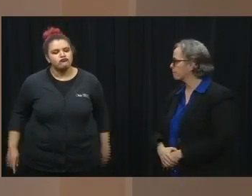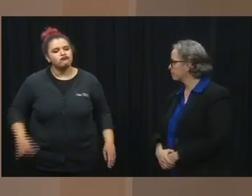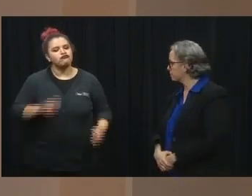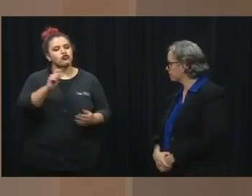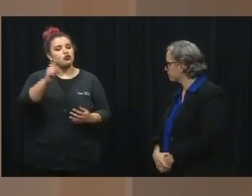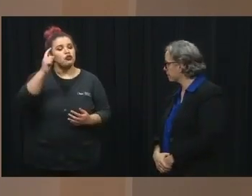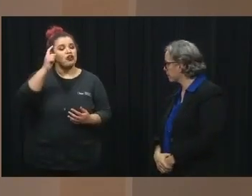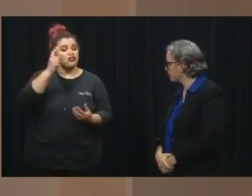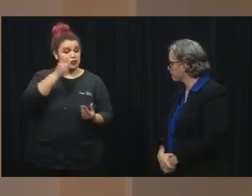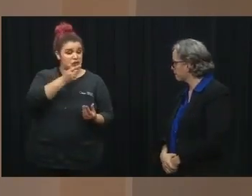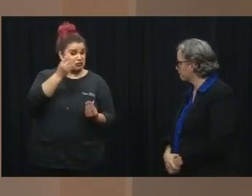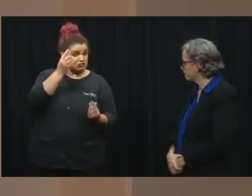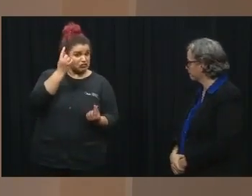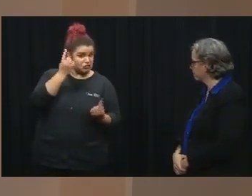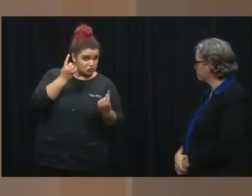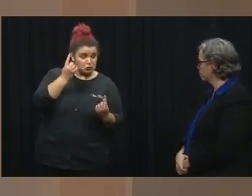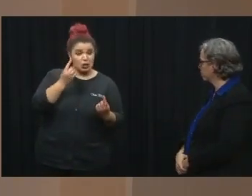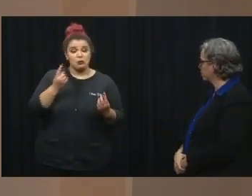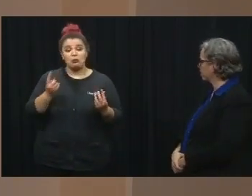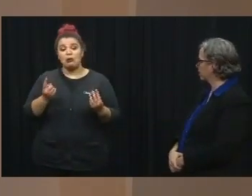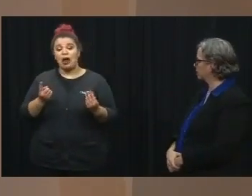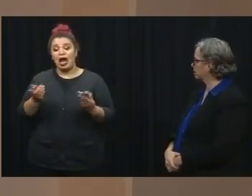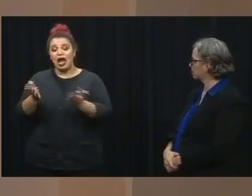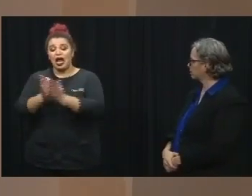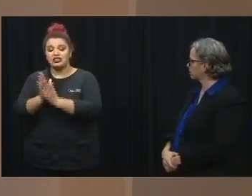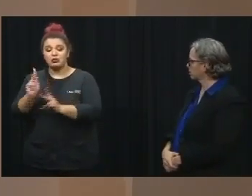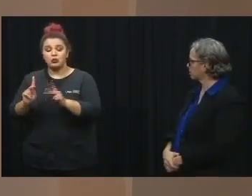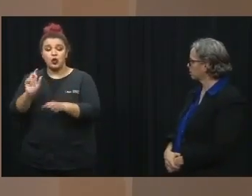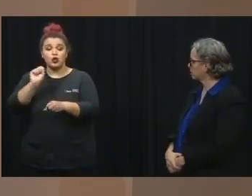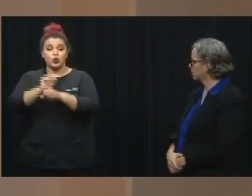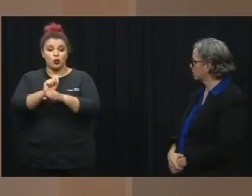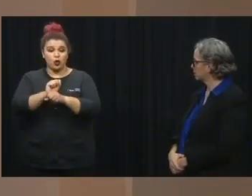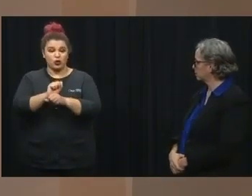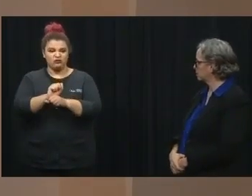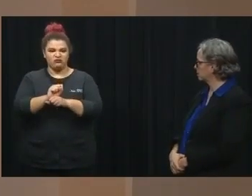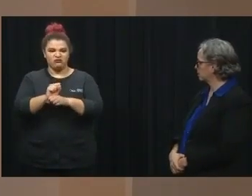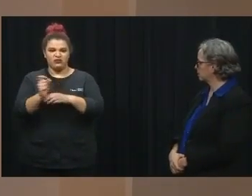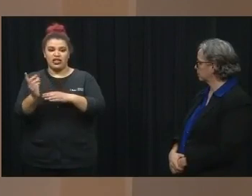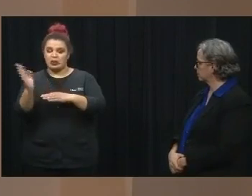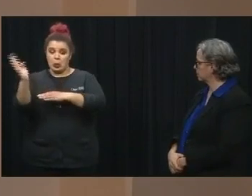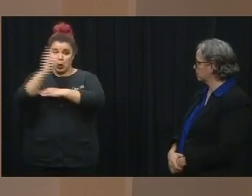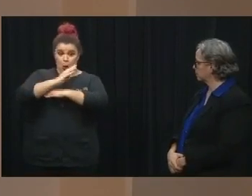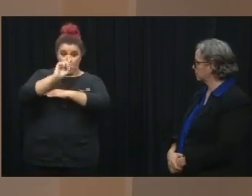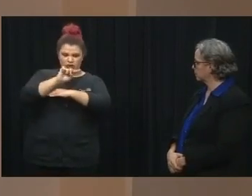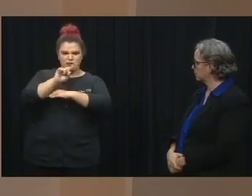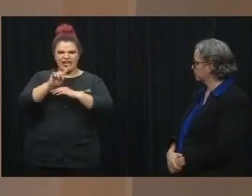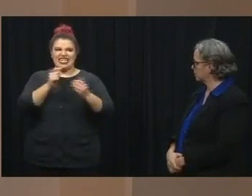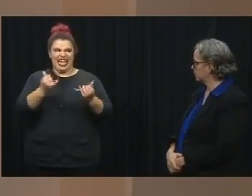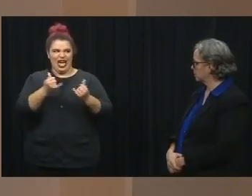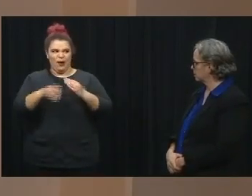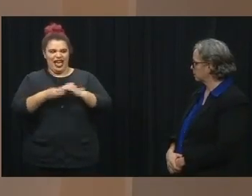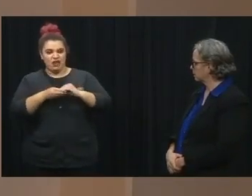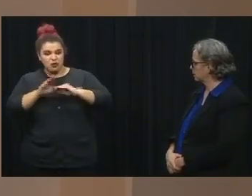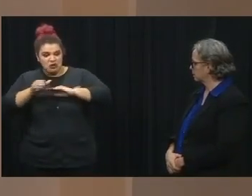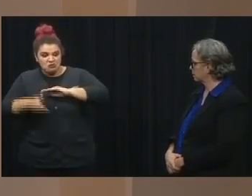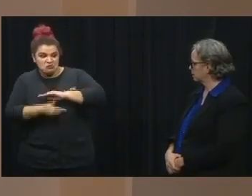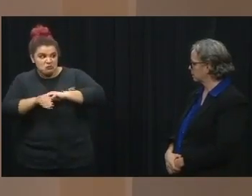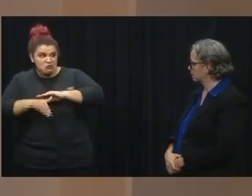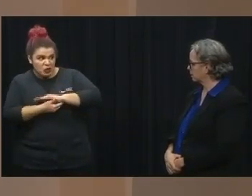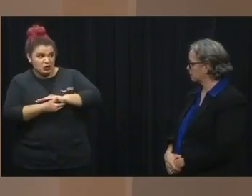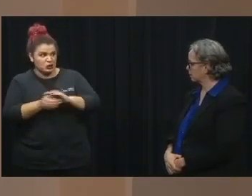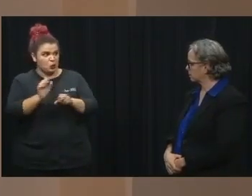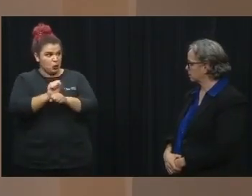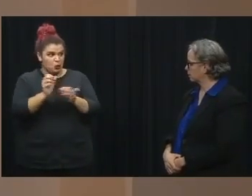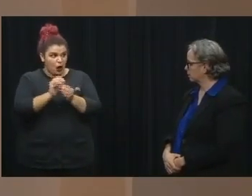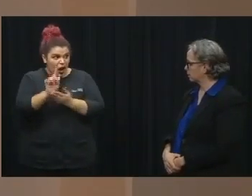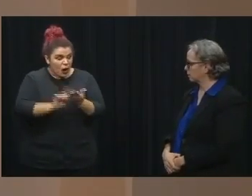day? Yeah, we're working on having the personnel, because you actually have to have trained personnel to be able to do that. I know that Director